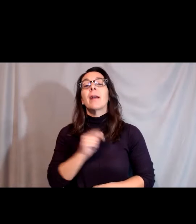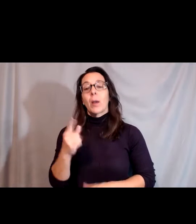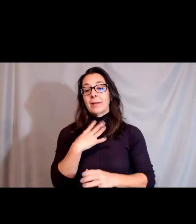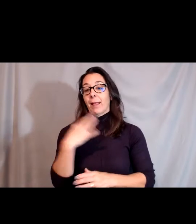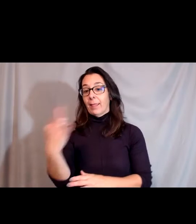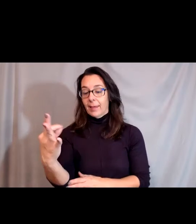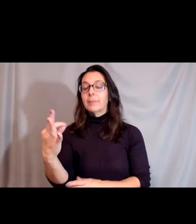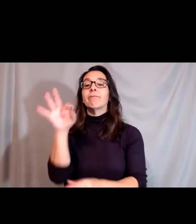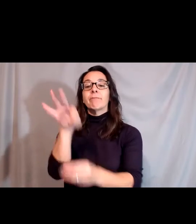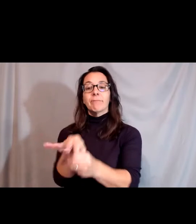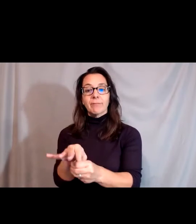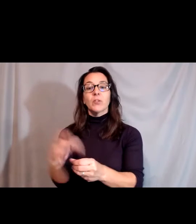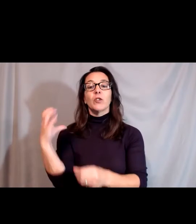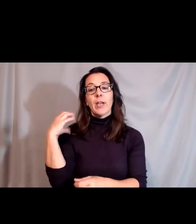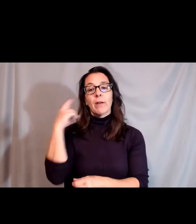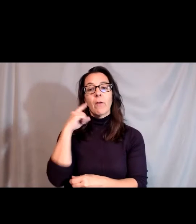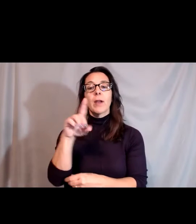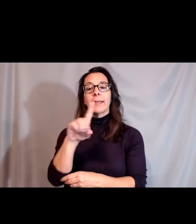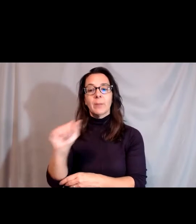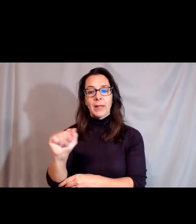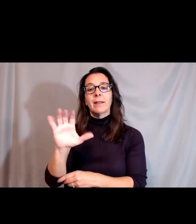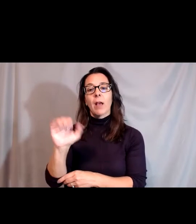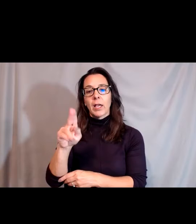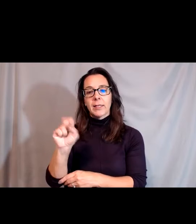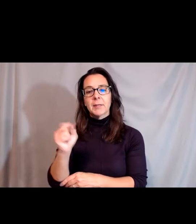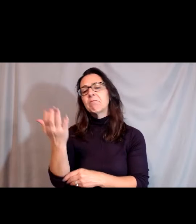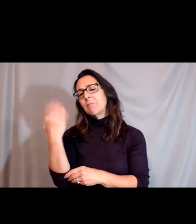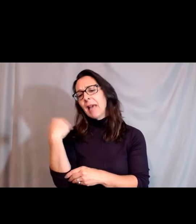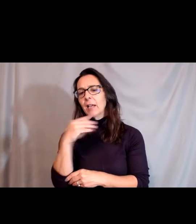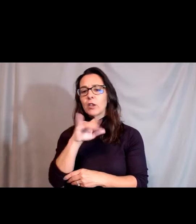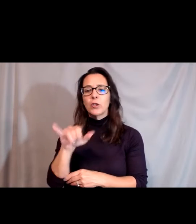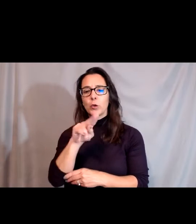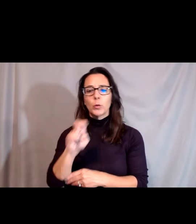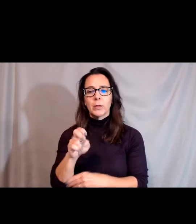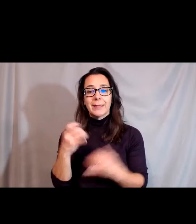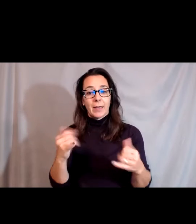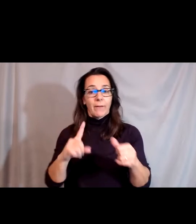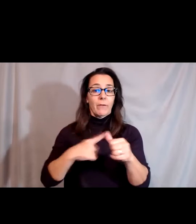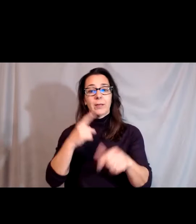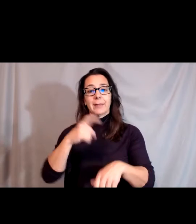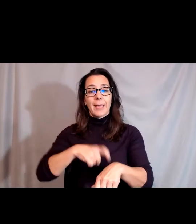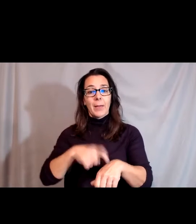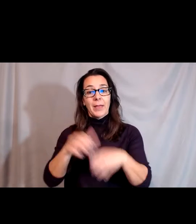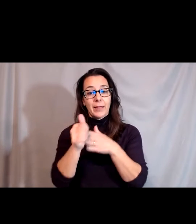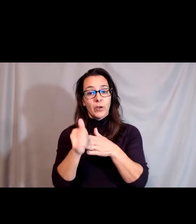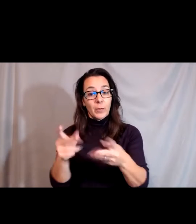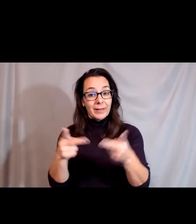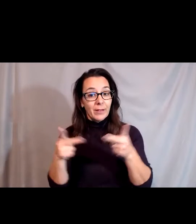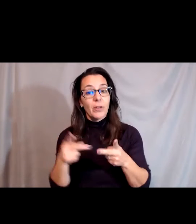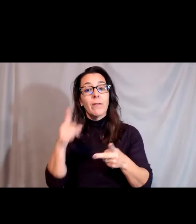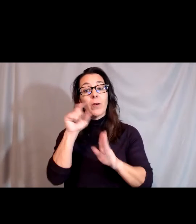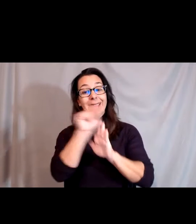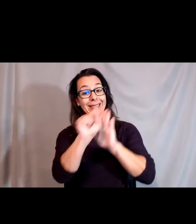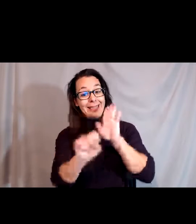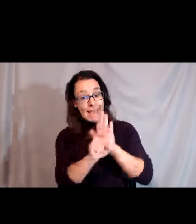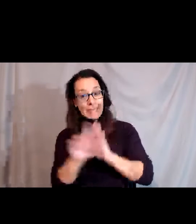California Democratic Party Disabilities Caucus back in June. It was my first time in any leadership position at the state level for the party, and I'm very excited